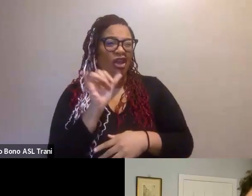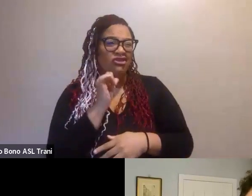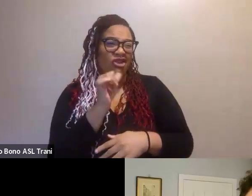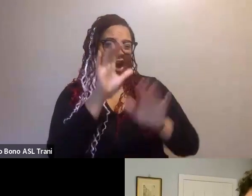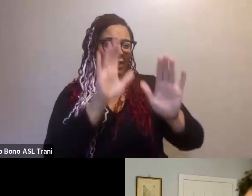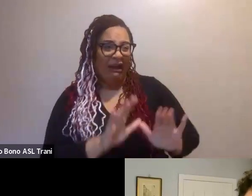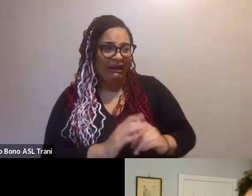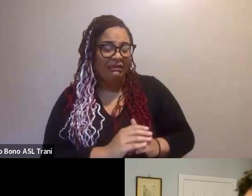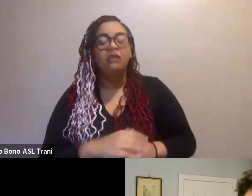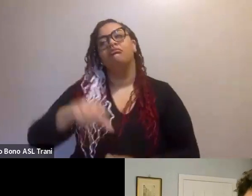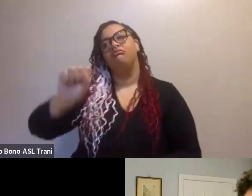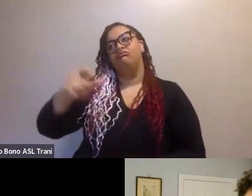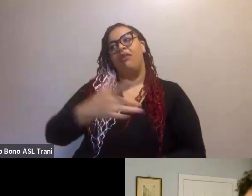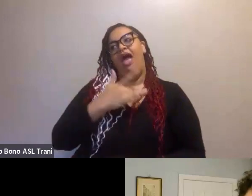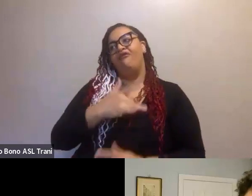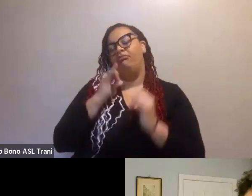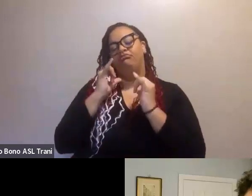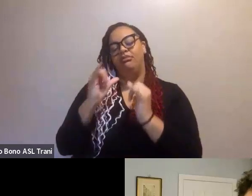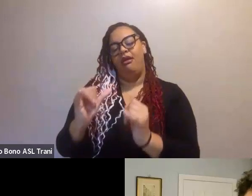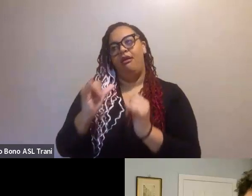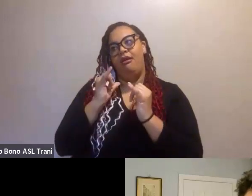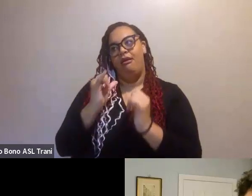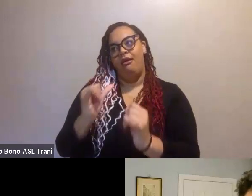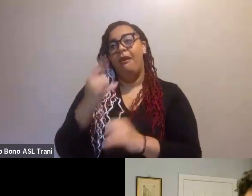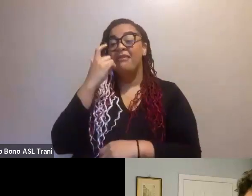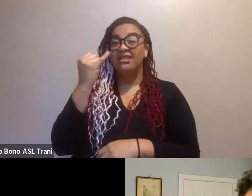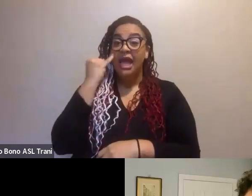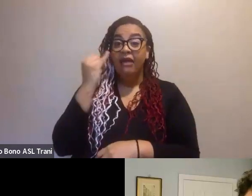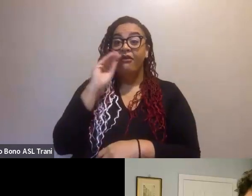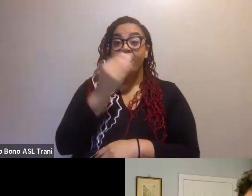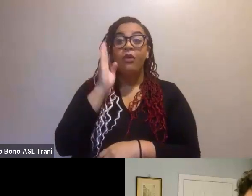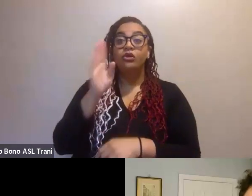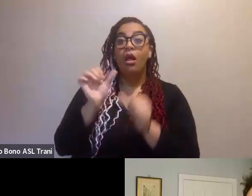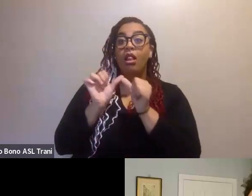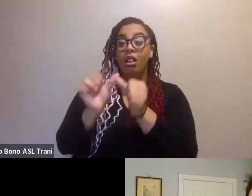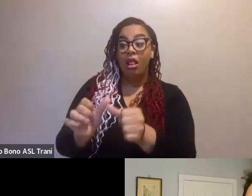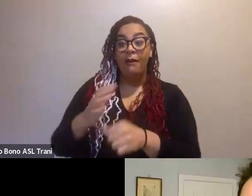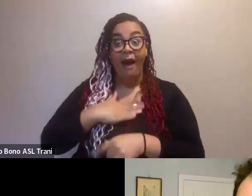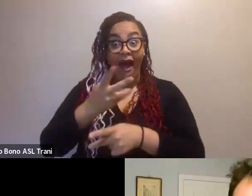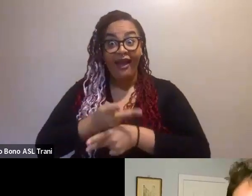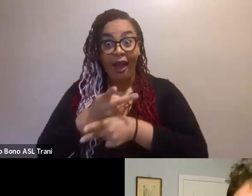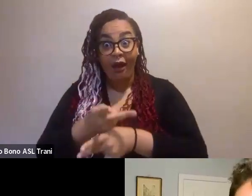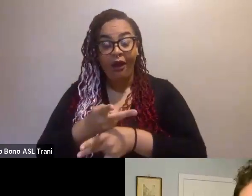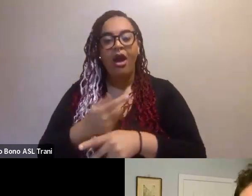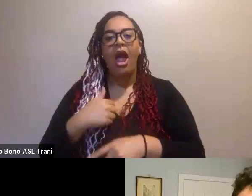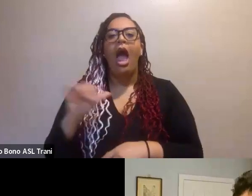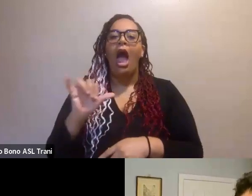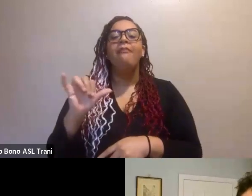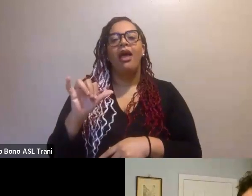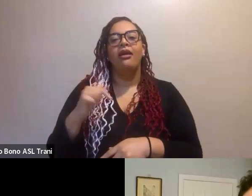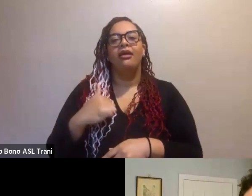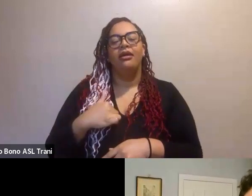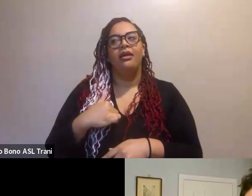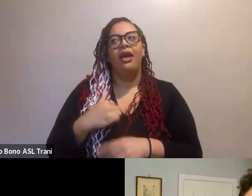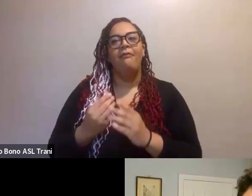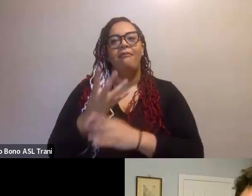too, because if these are lasting in my care, I'm more of like a plant person.